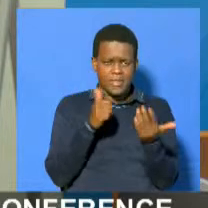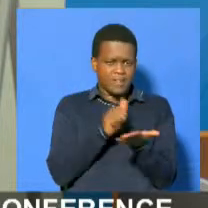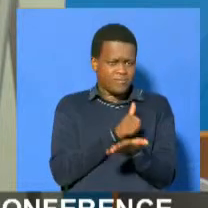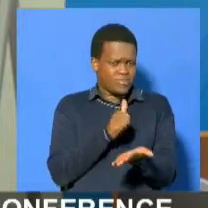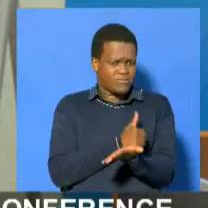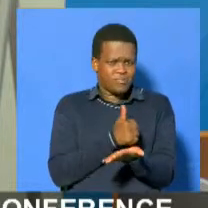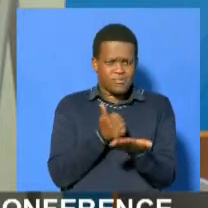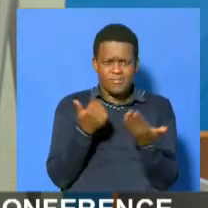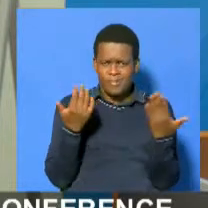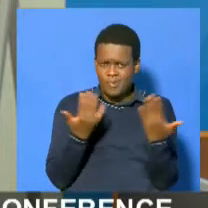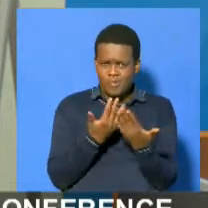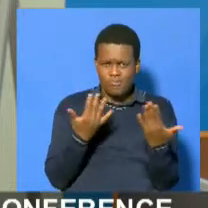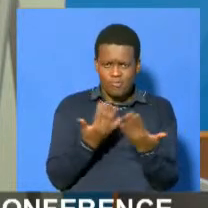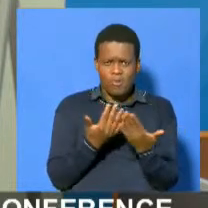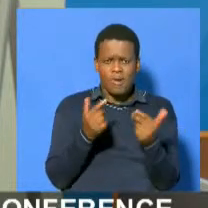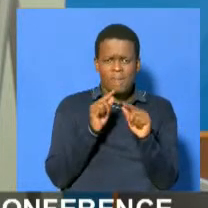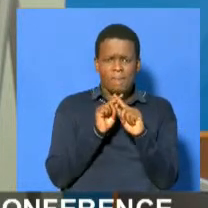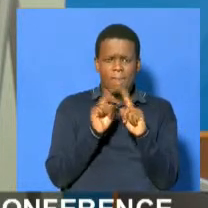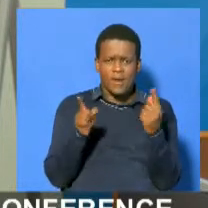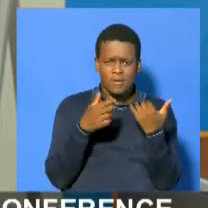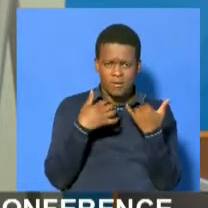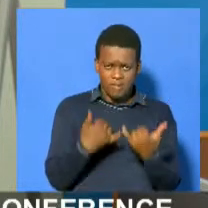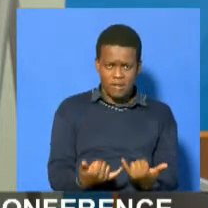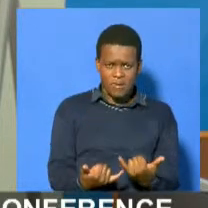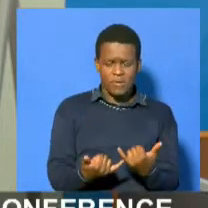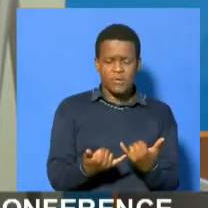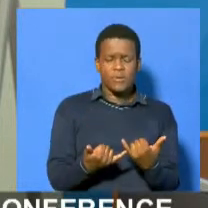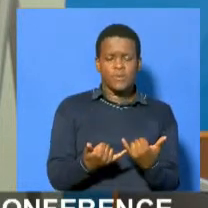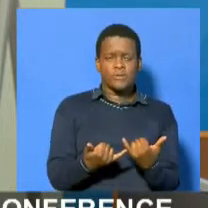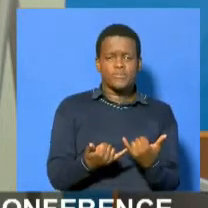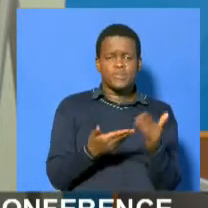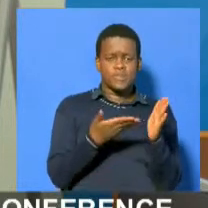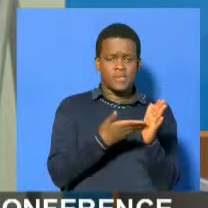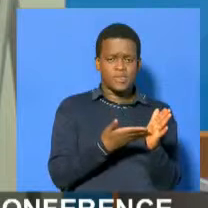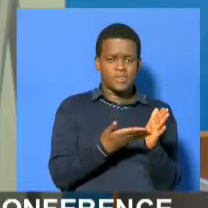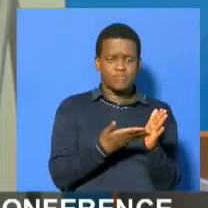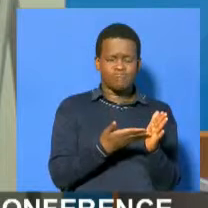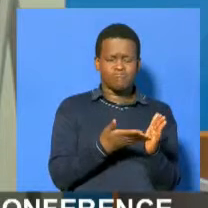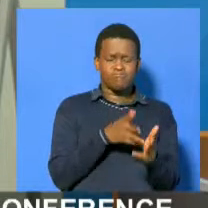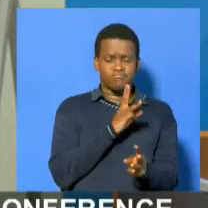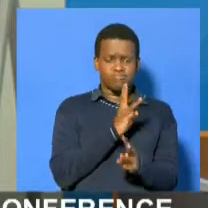to. And this coming Labour Conference,